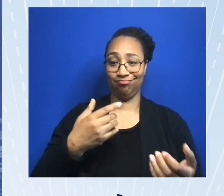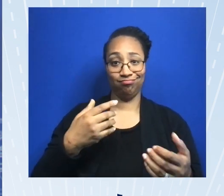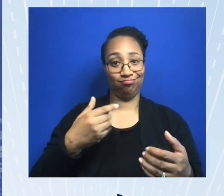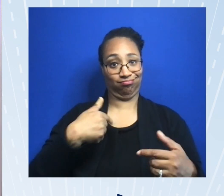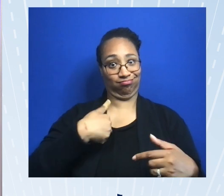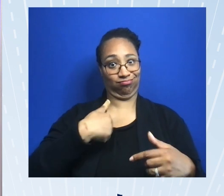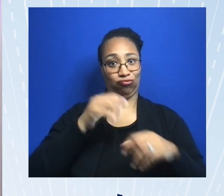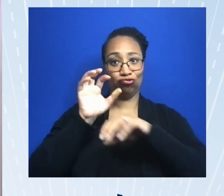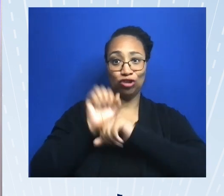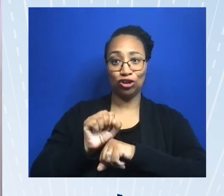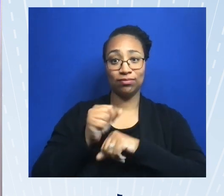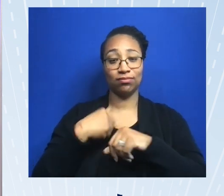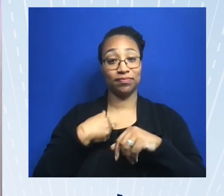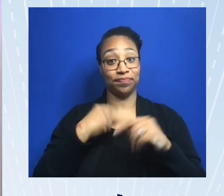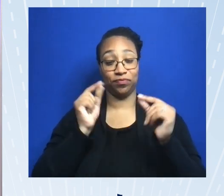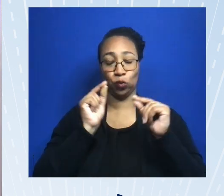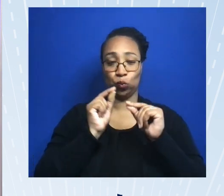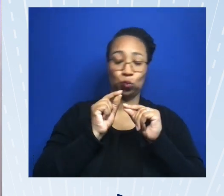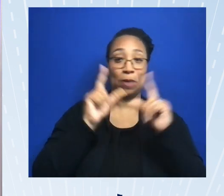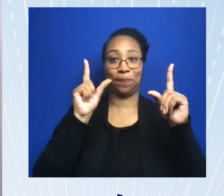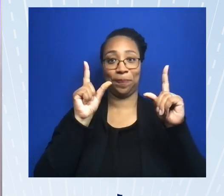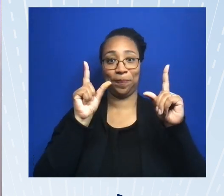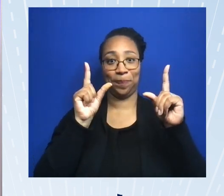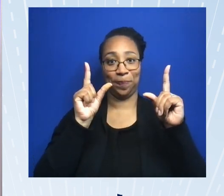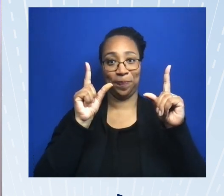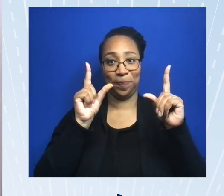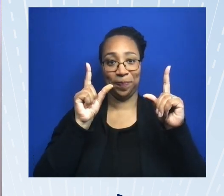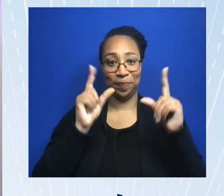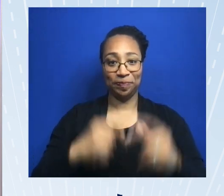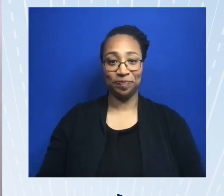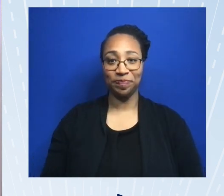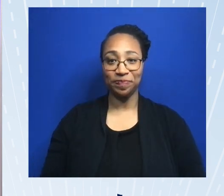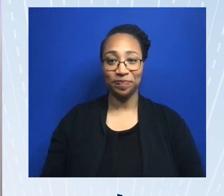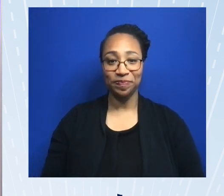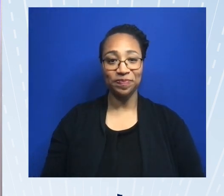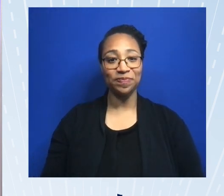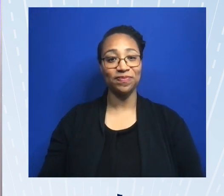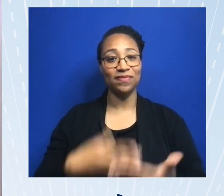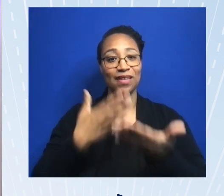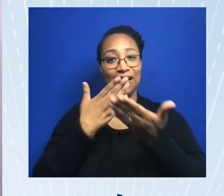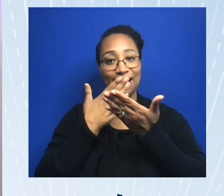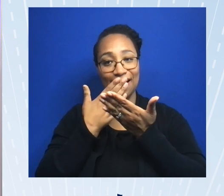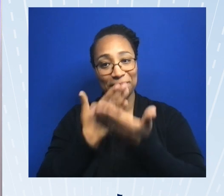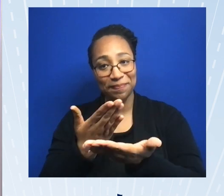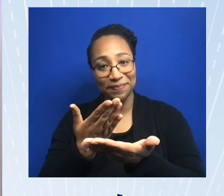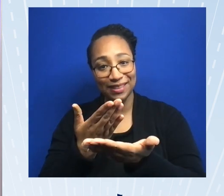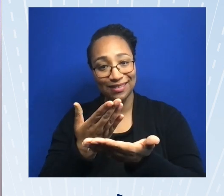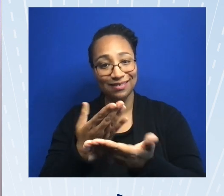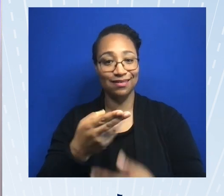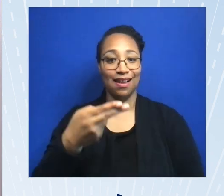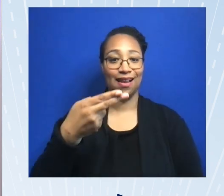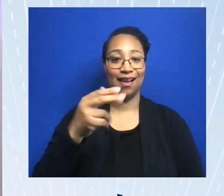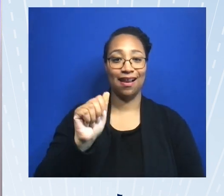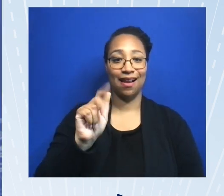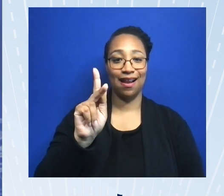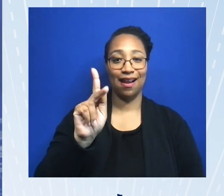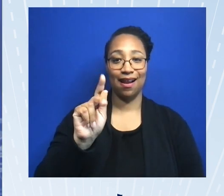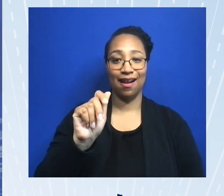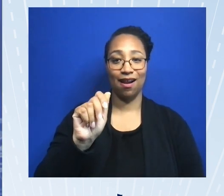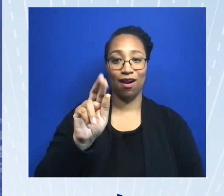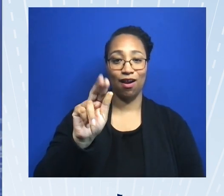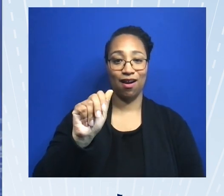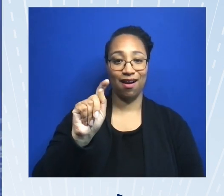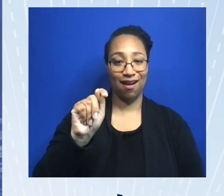hatov, recognizing and giving thanks for all that is good. And so today, I